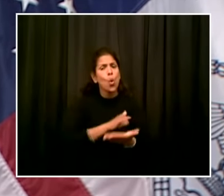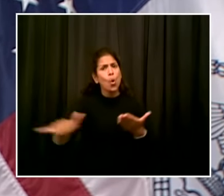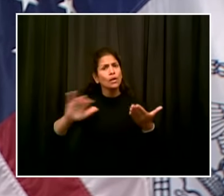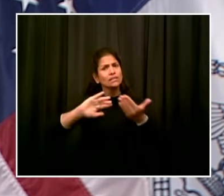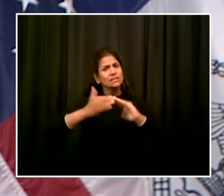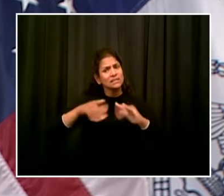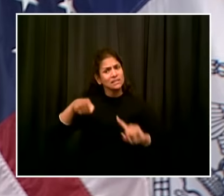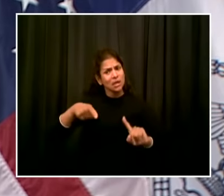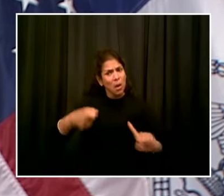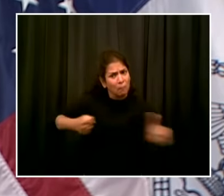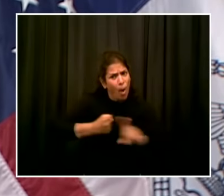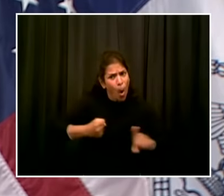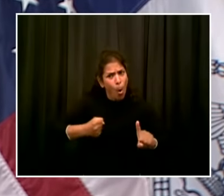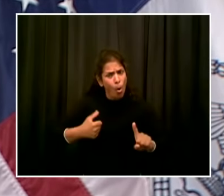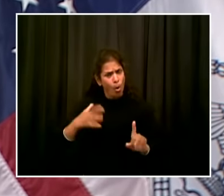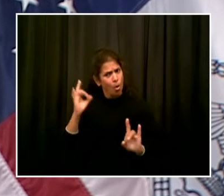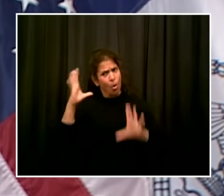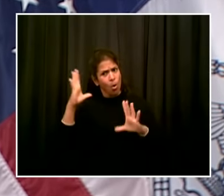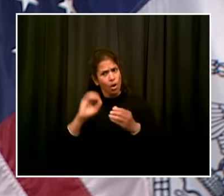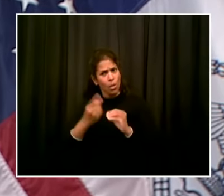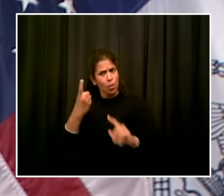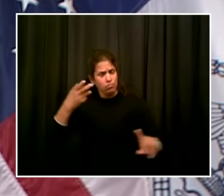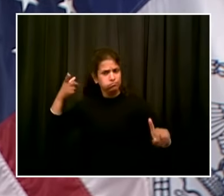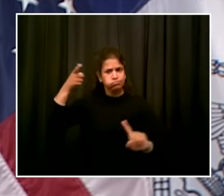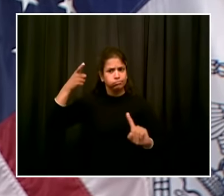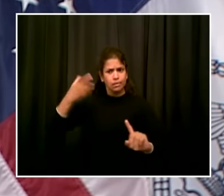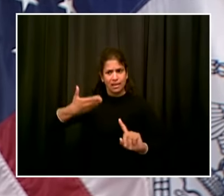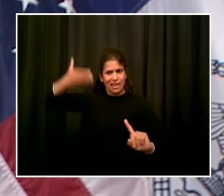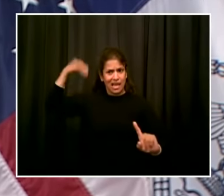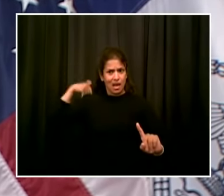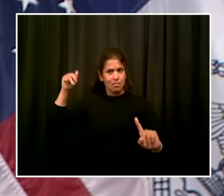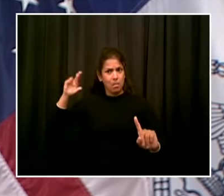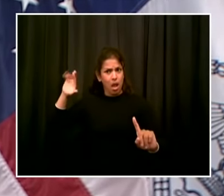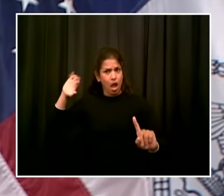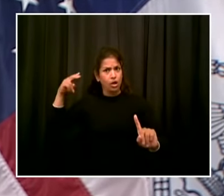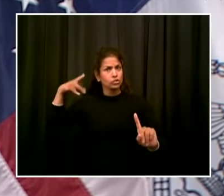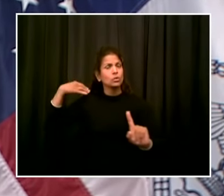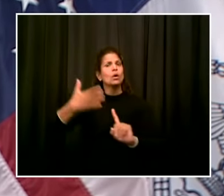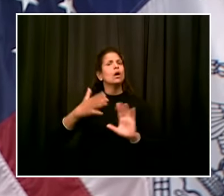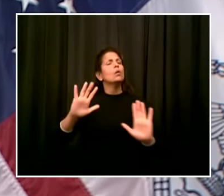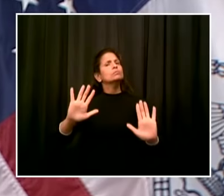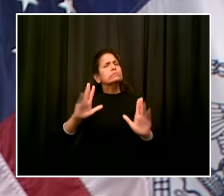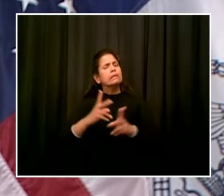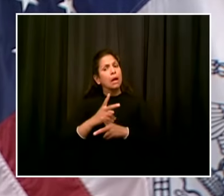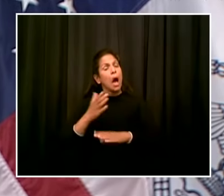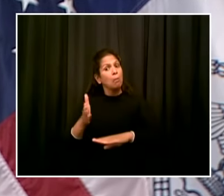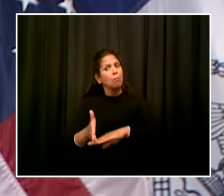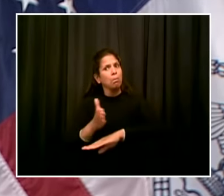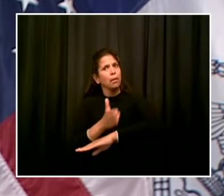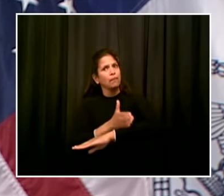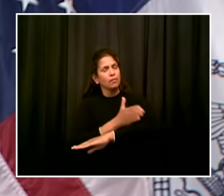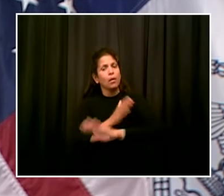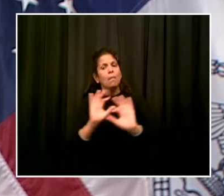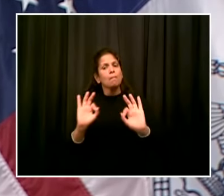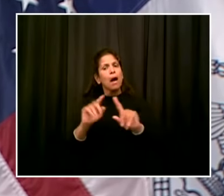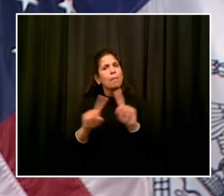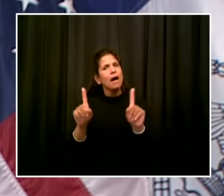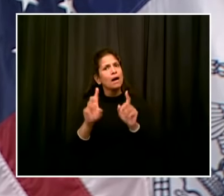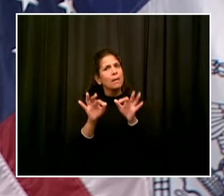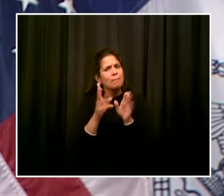There's a lot of people in Israel, in a small country, but nowhere near the kind of density we're talking about here. So I